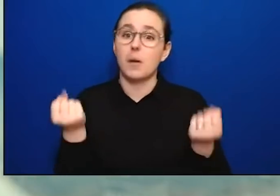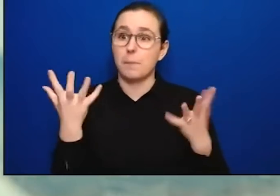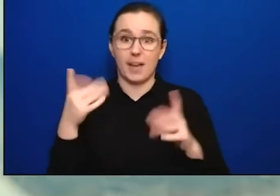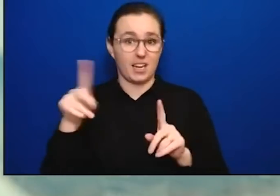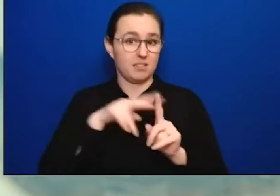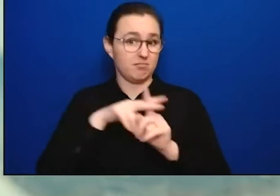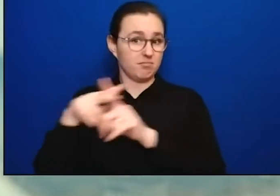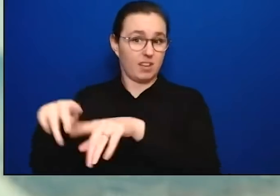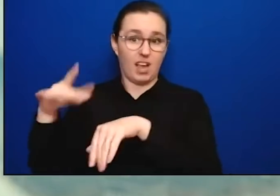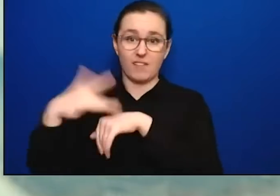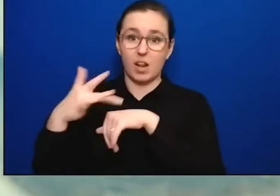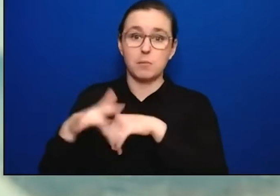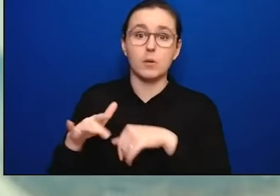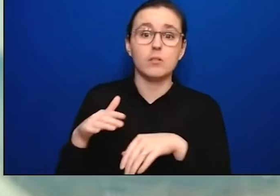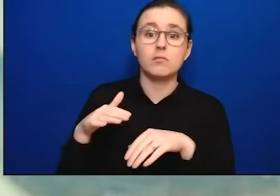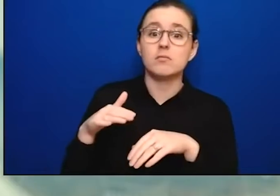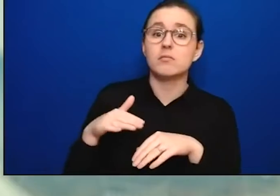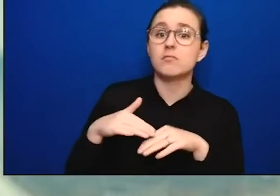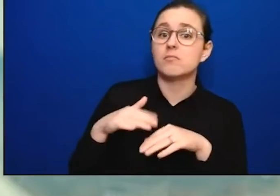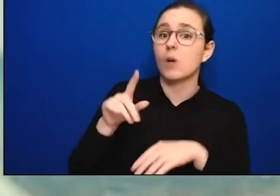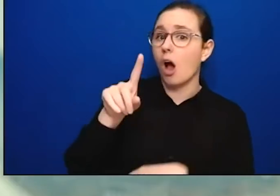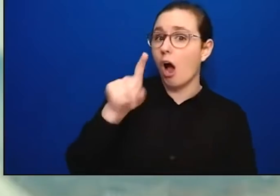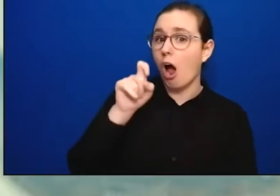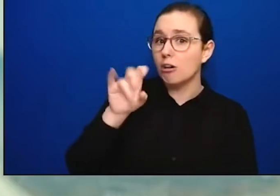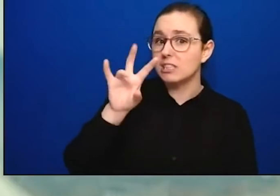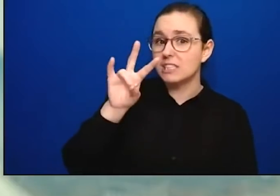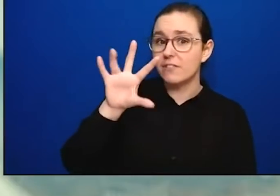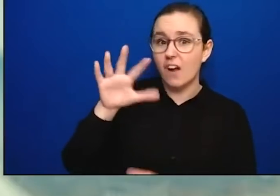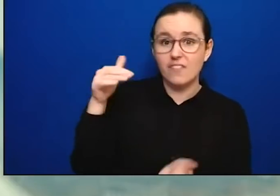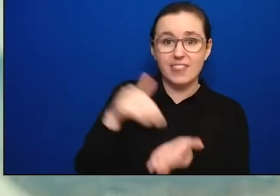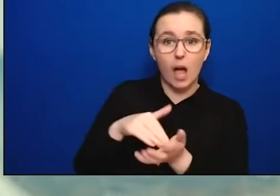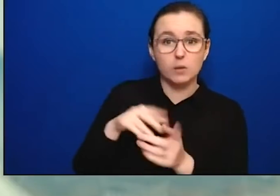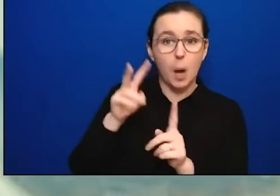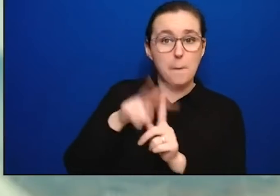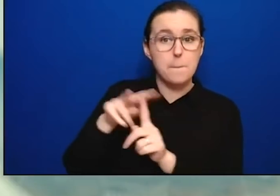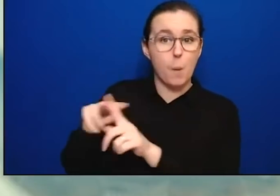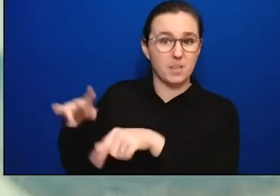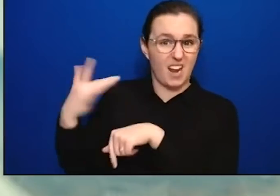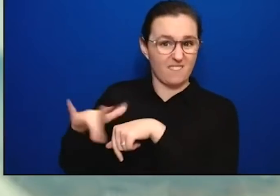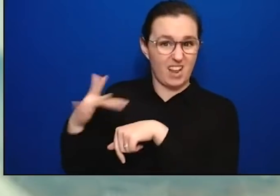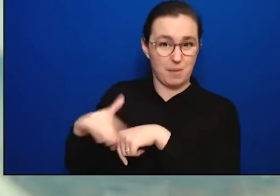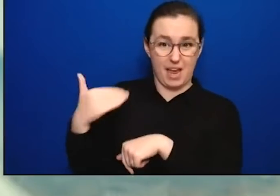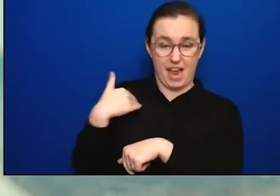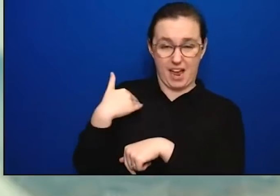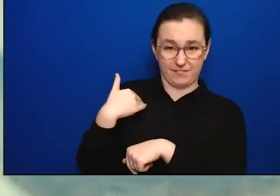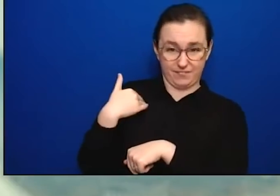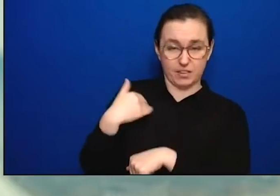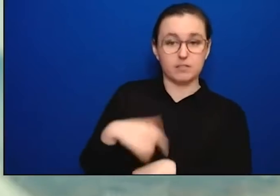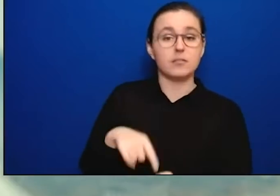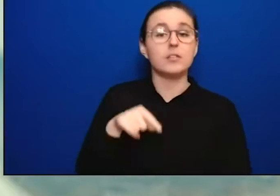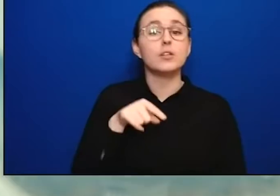is lots of available capacity. More than